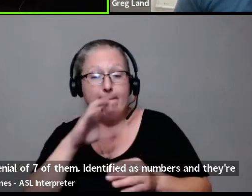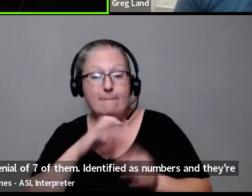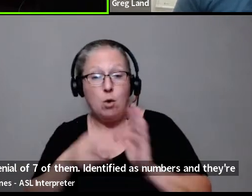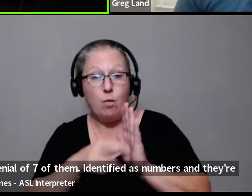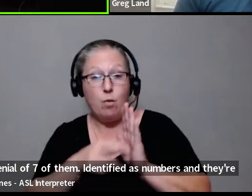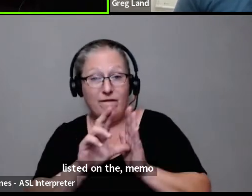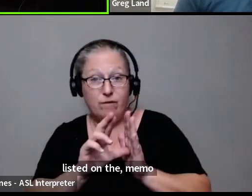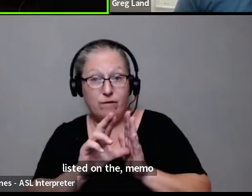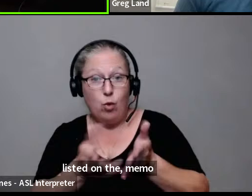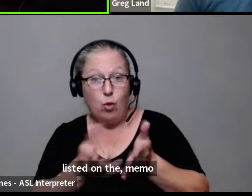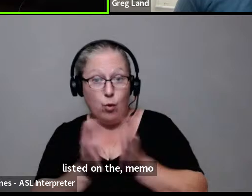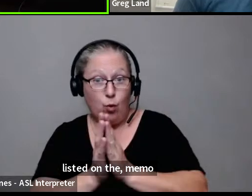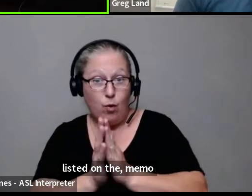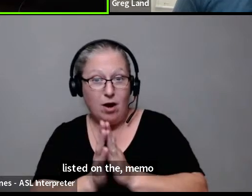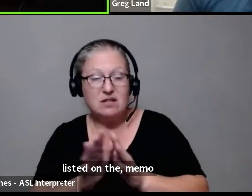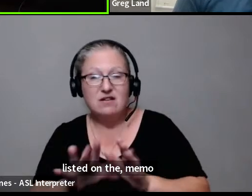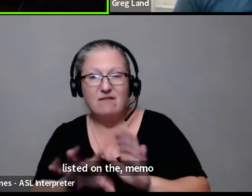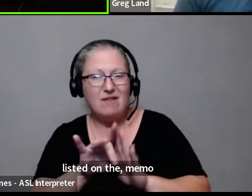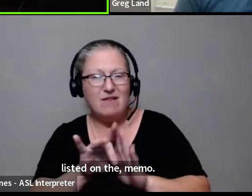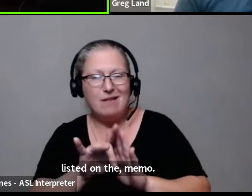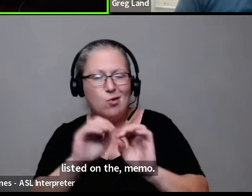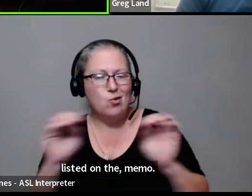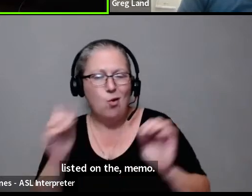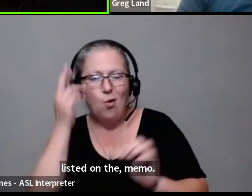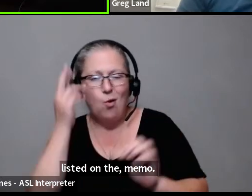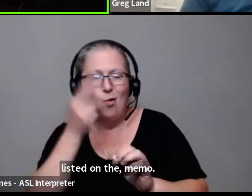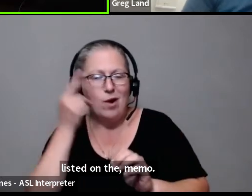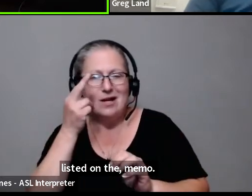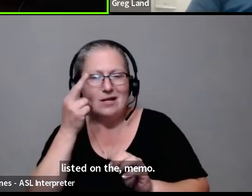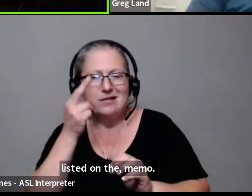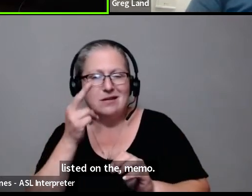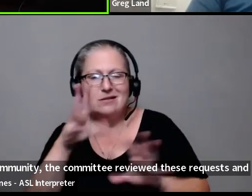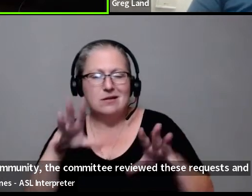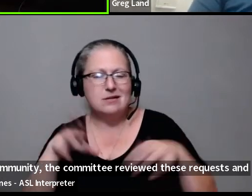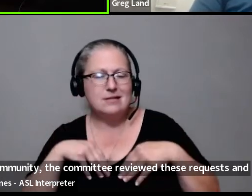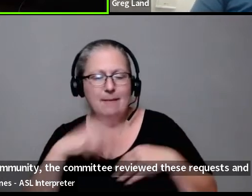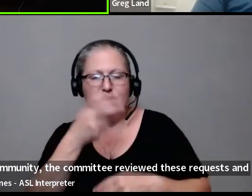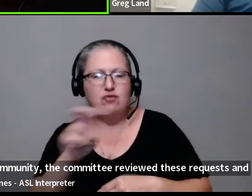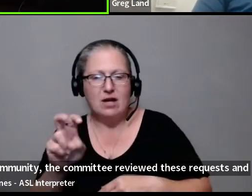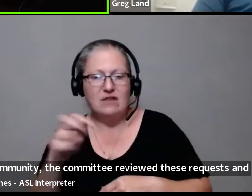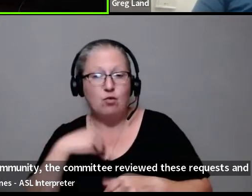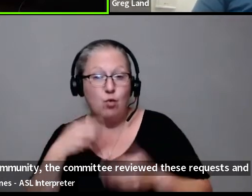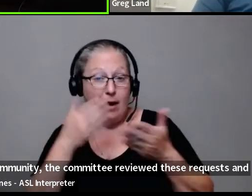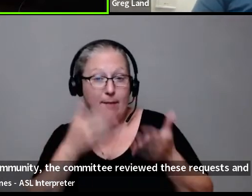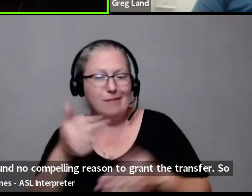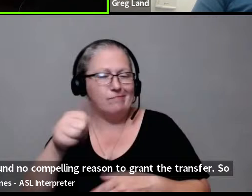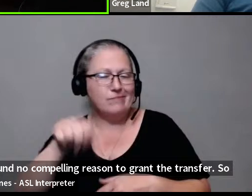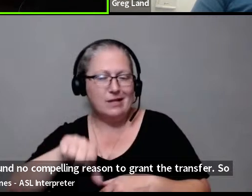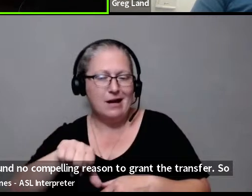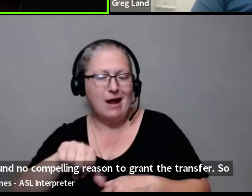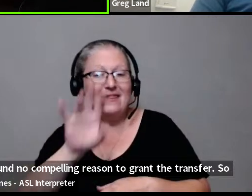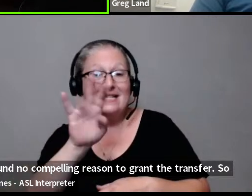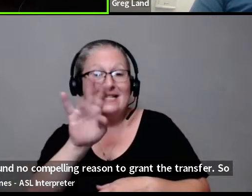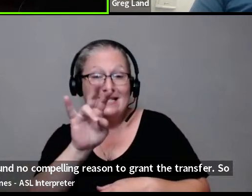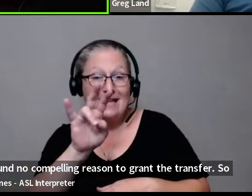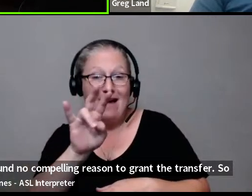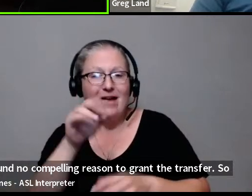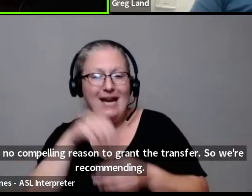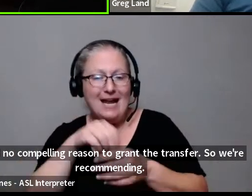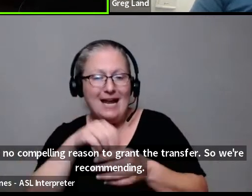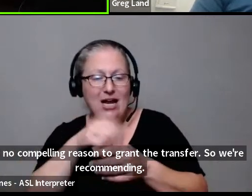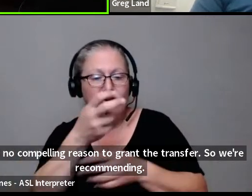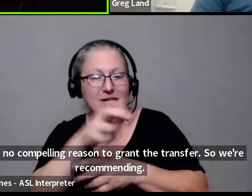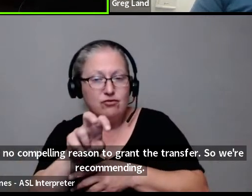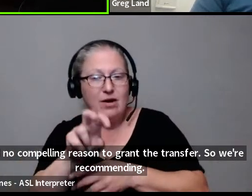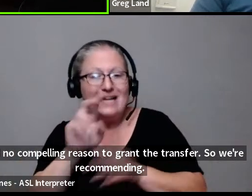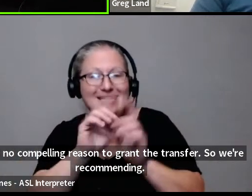reviewed these requests and found no compelling reason to grant the transfers. So we're recommending denial of the 7 interdistrict transfer